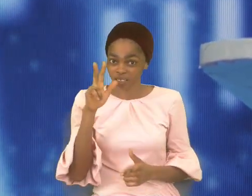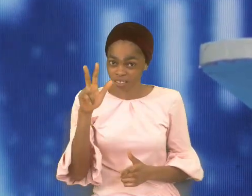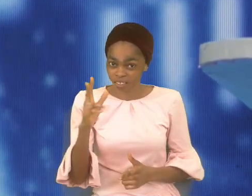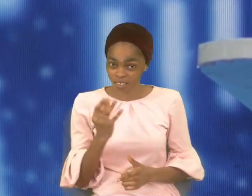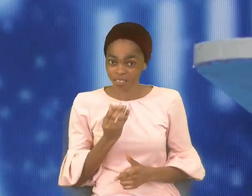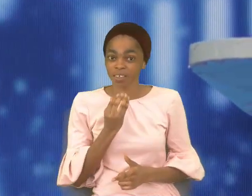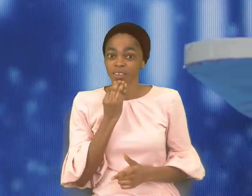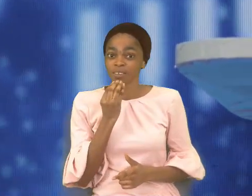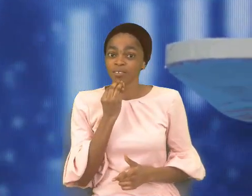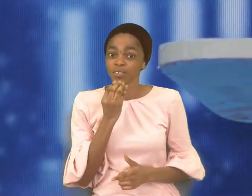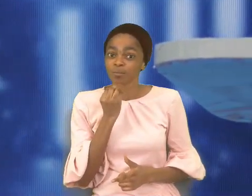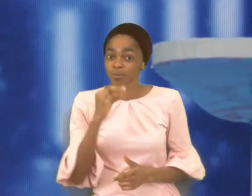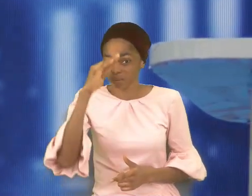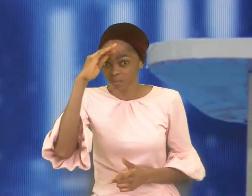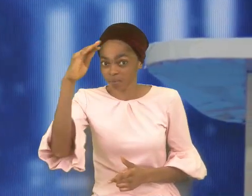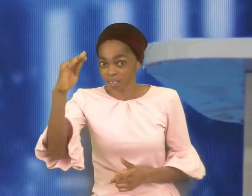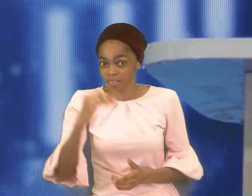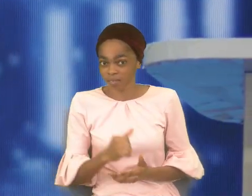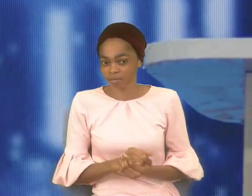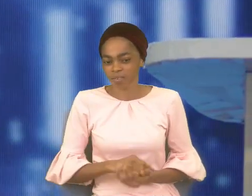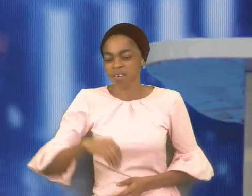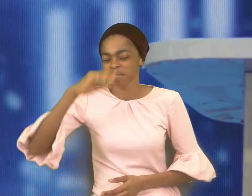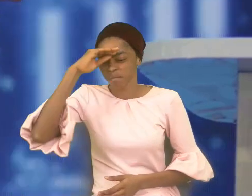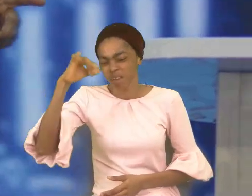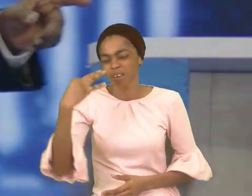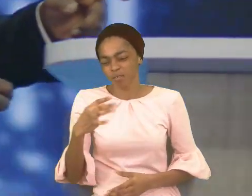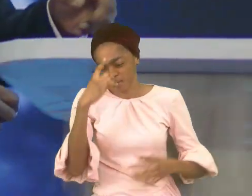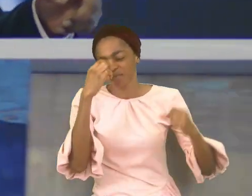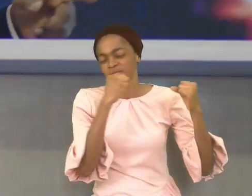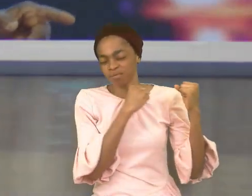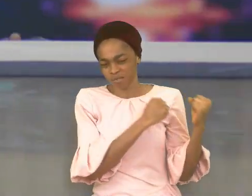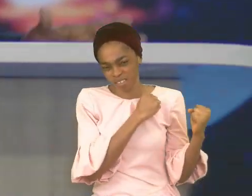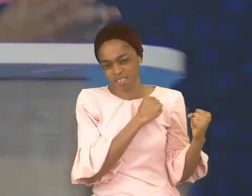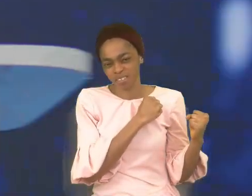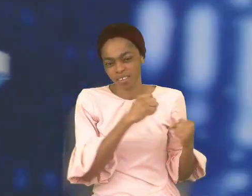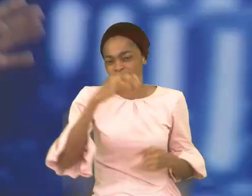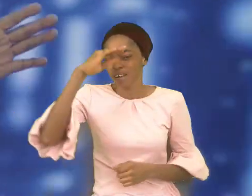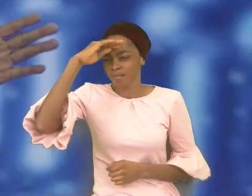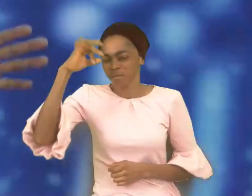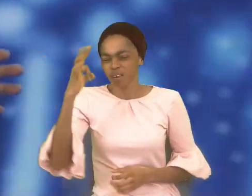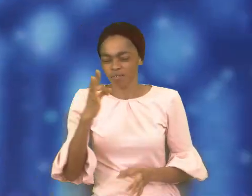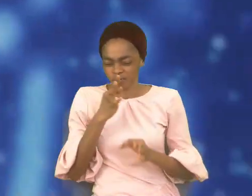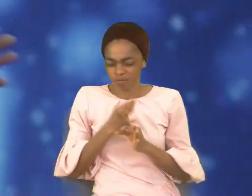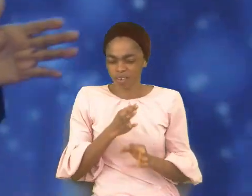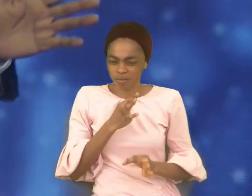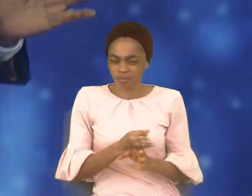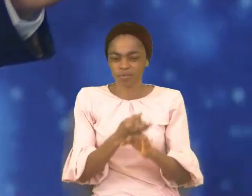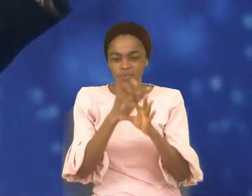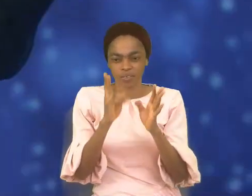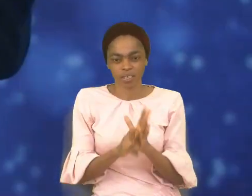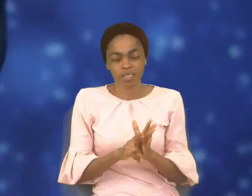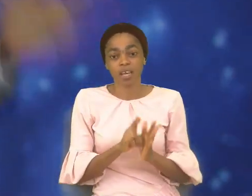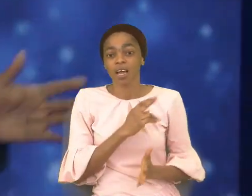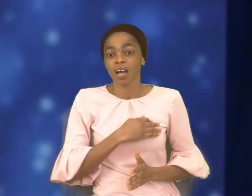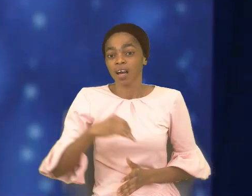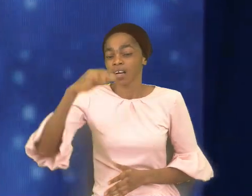faith, men of faithfulness, and men that had fortitude, courage